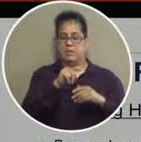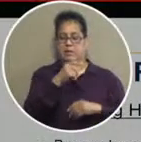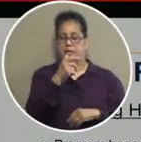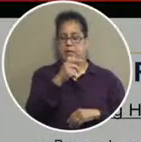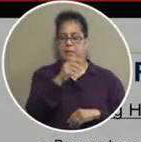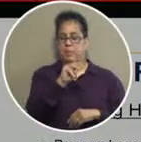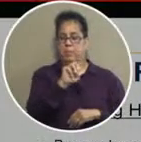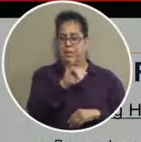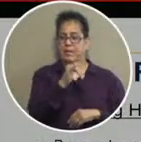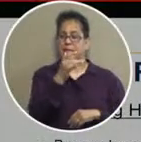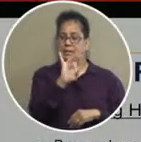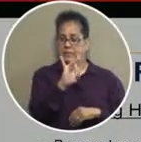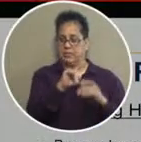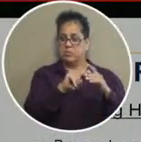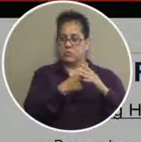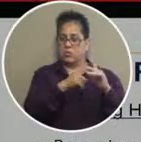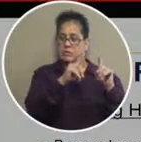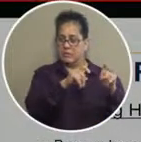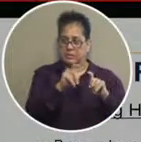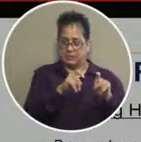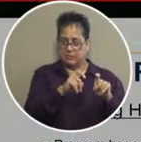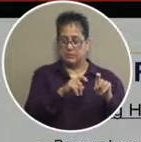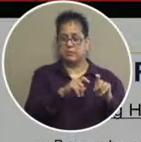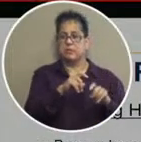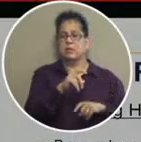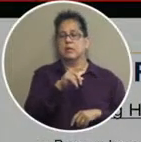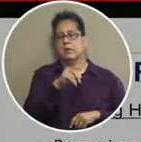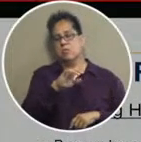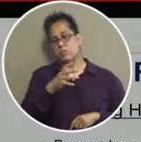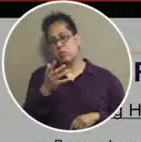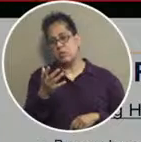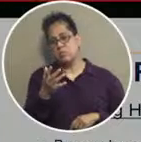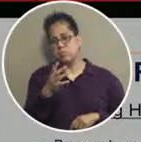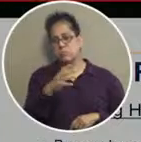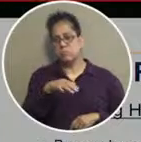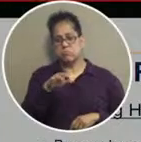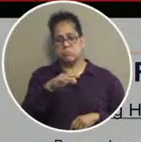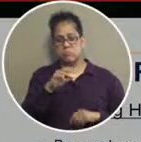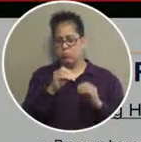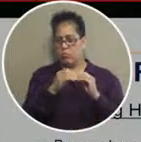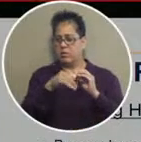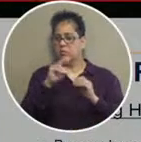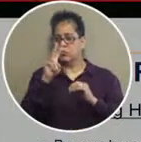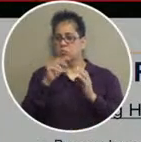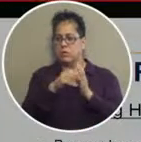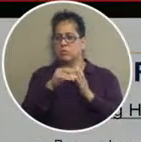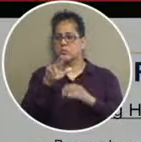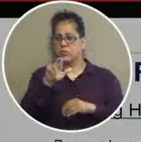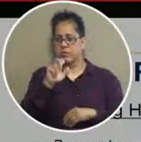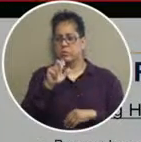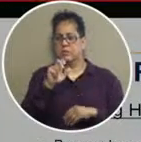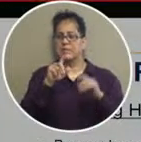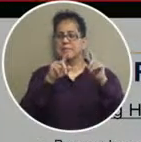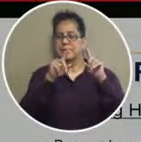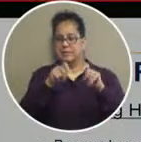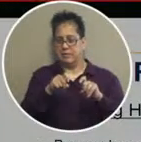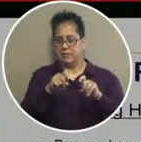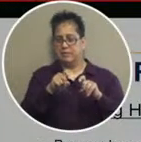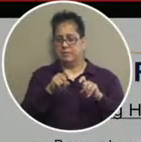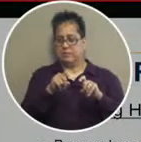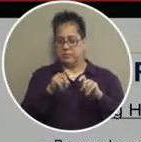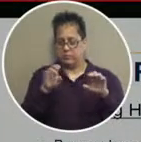May. There were approximately there were over 2,300 tests